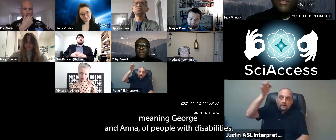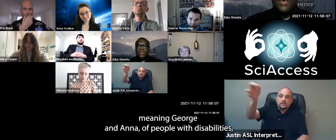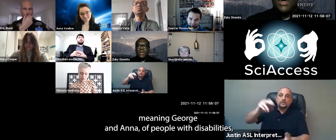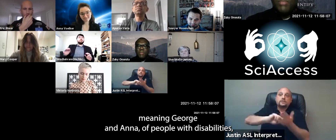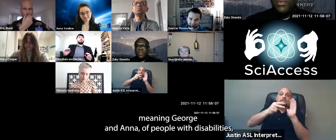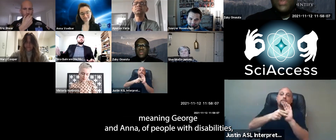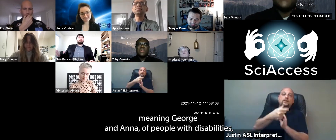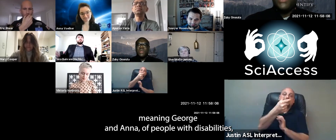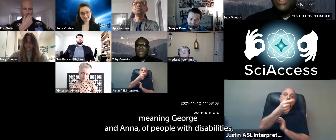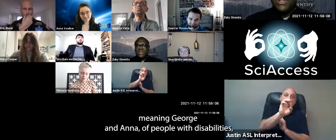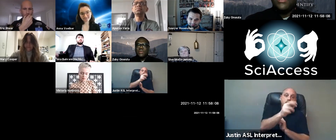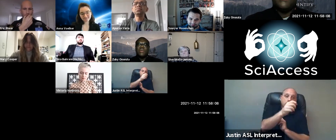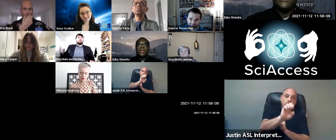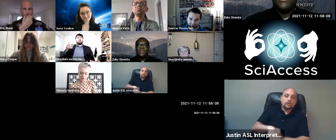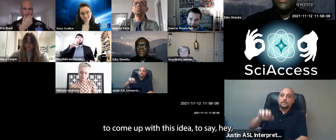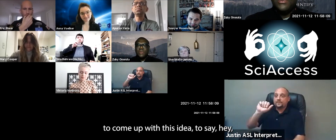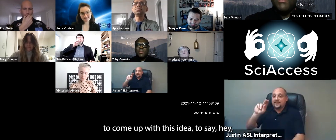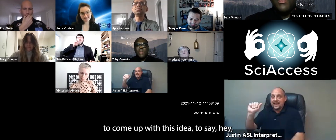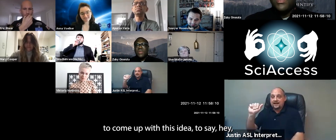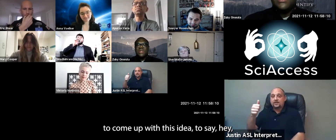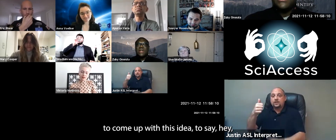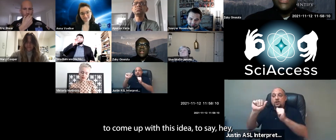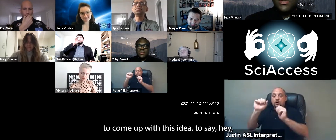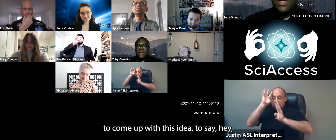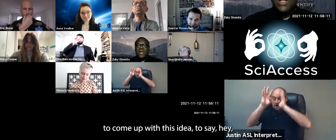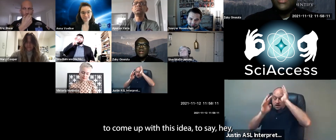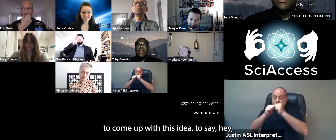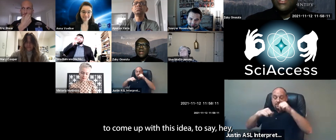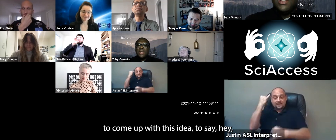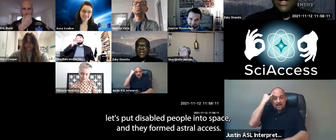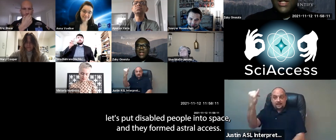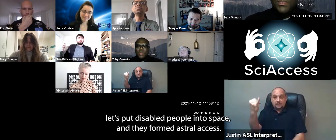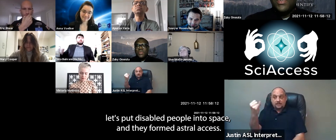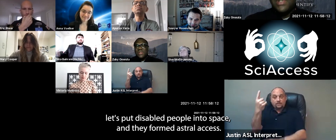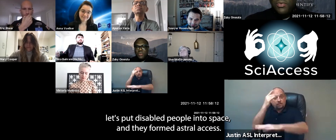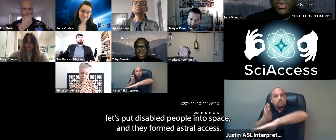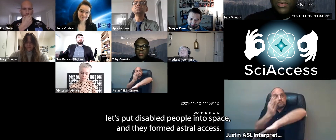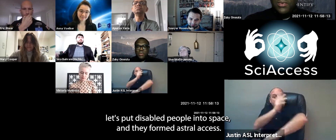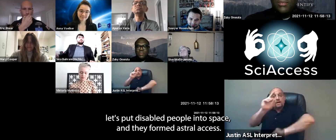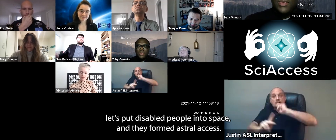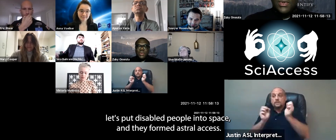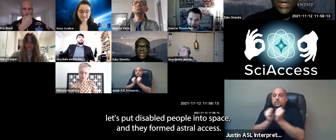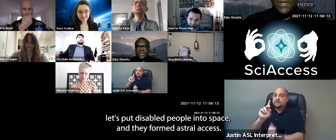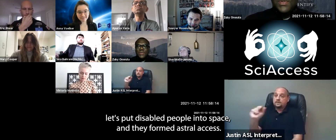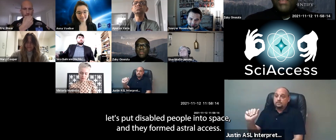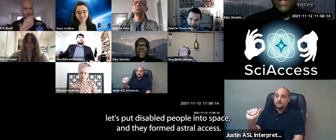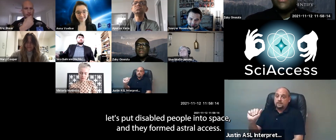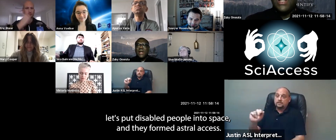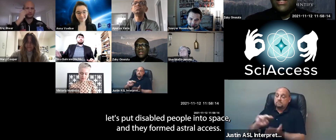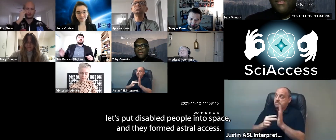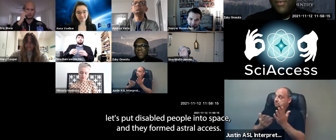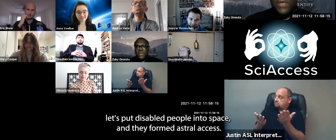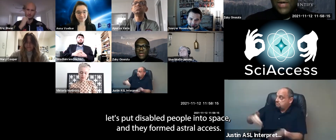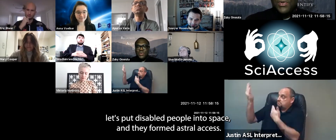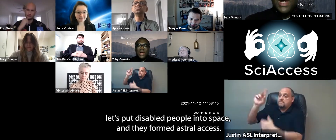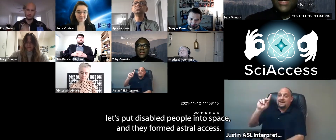of people with disabilities, right? To come up with this idea to say, hey, let's put disabled people into space. And